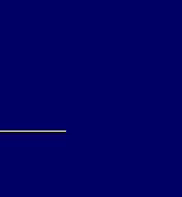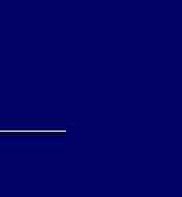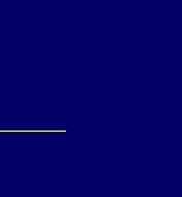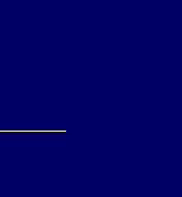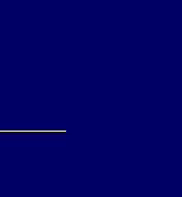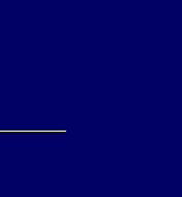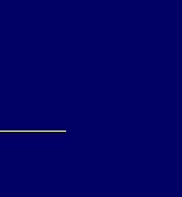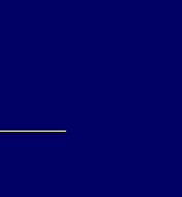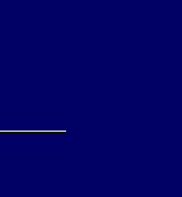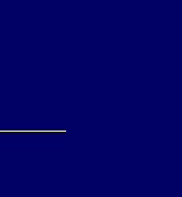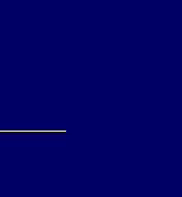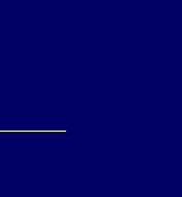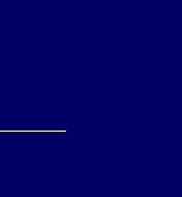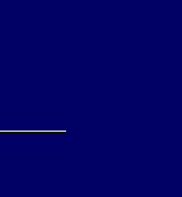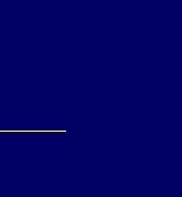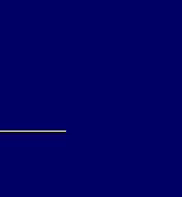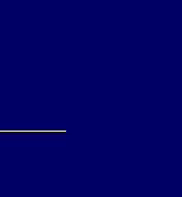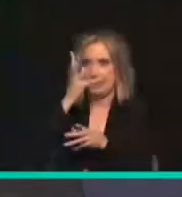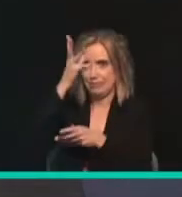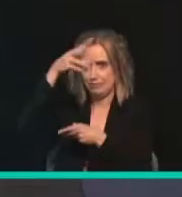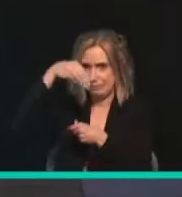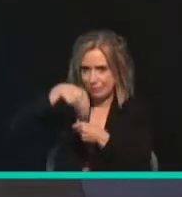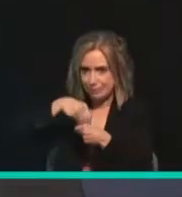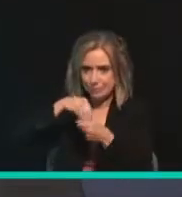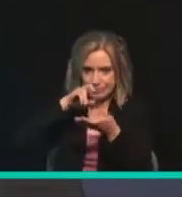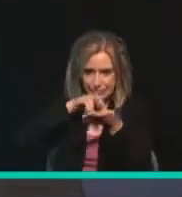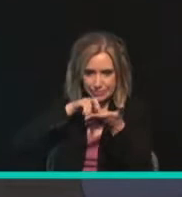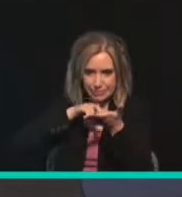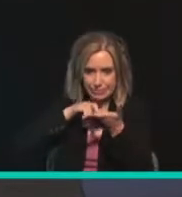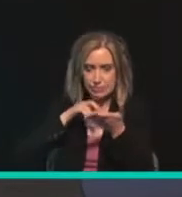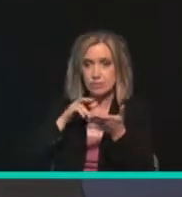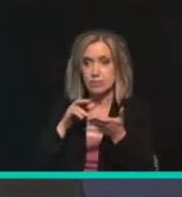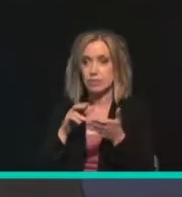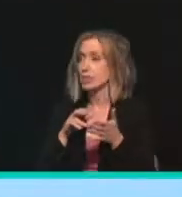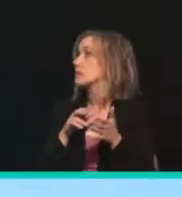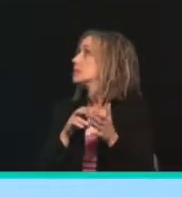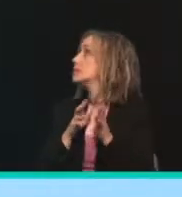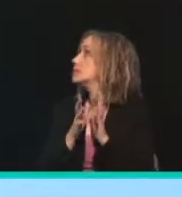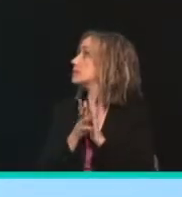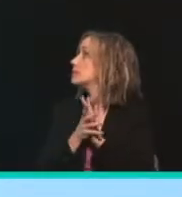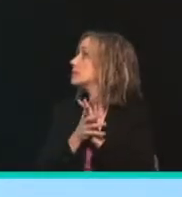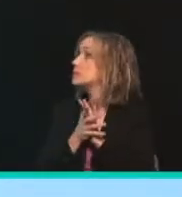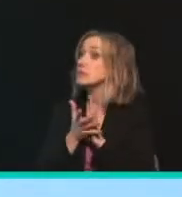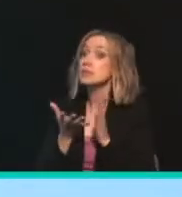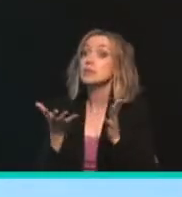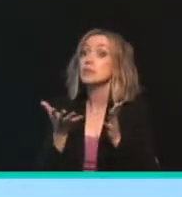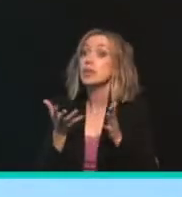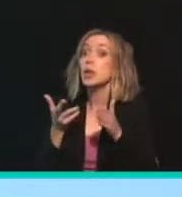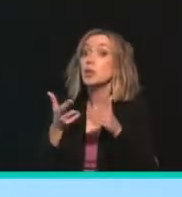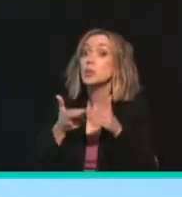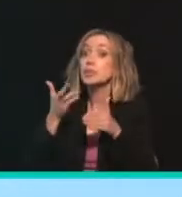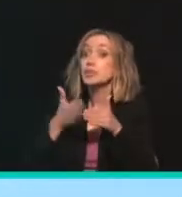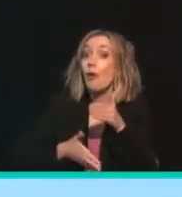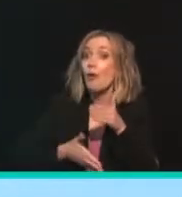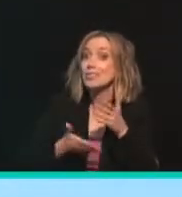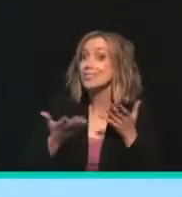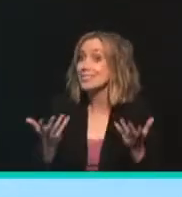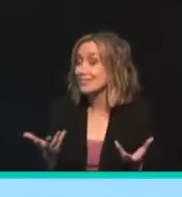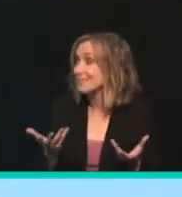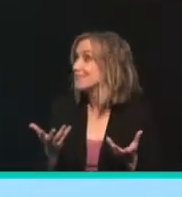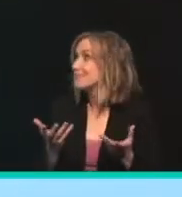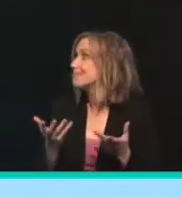work together, so they also sought to build social activity. What have been the results of